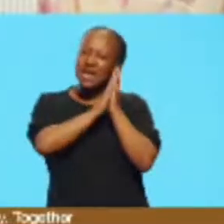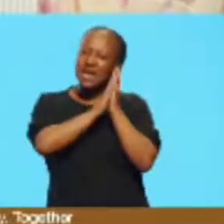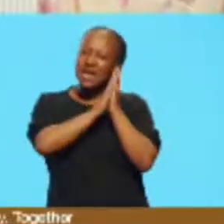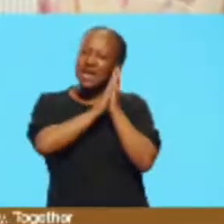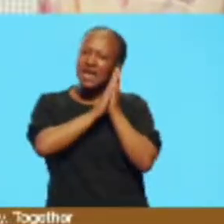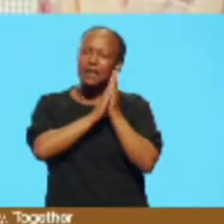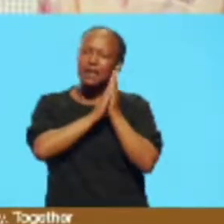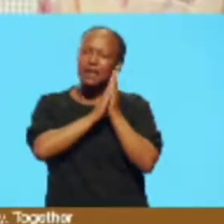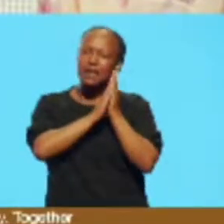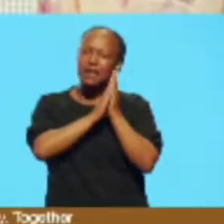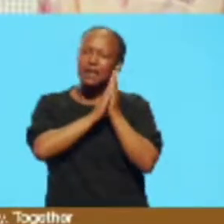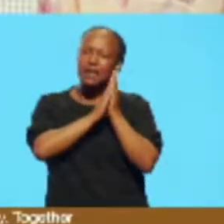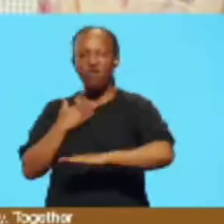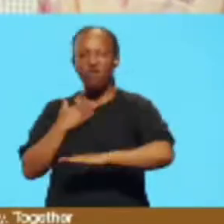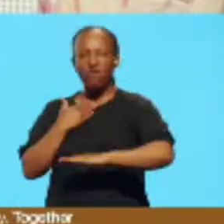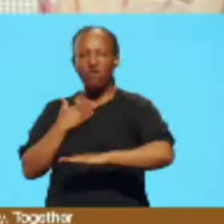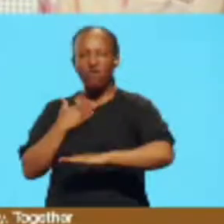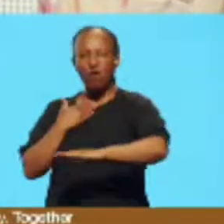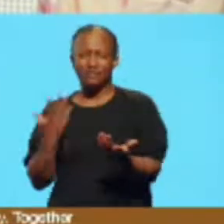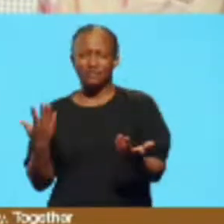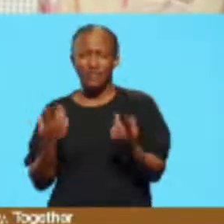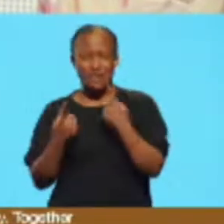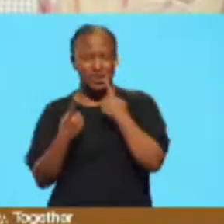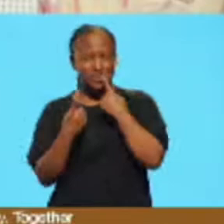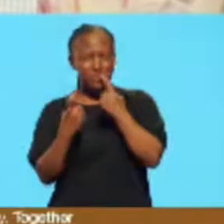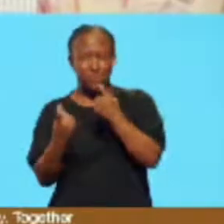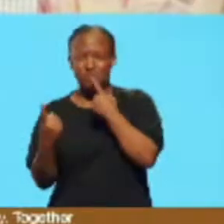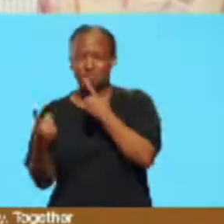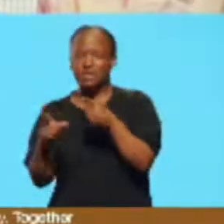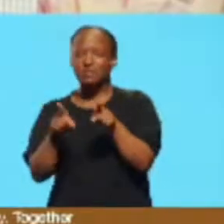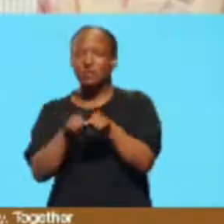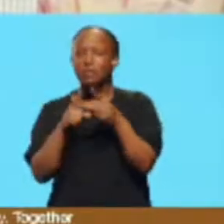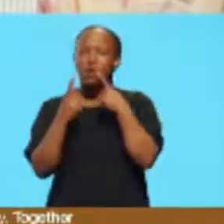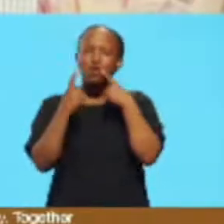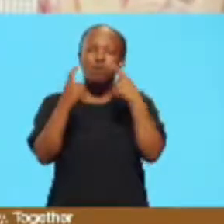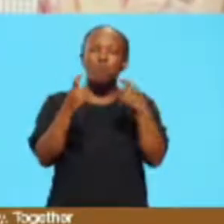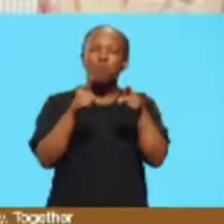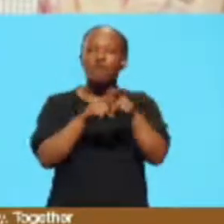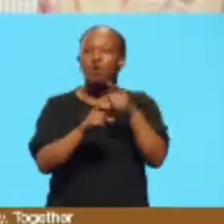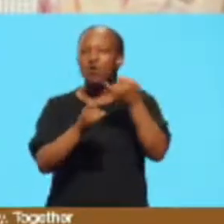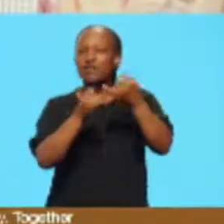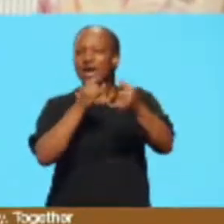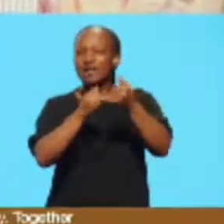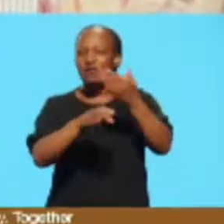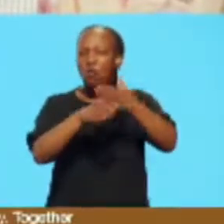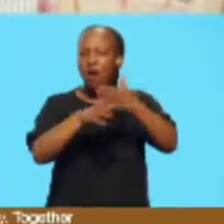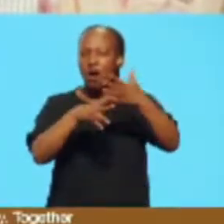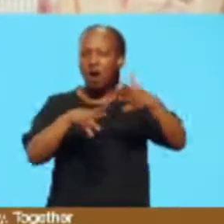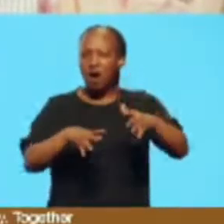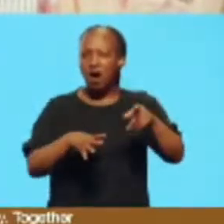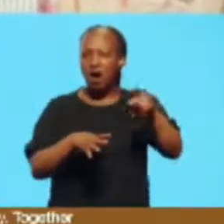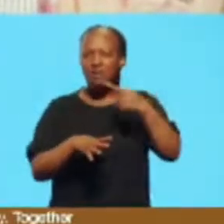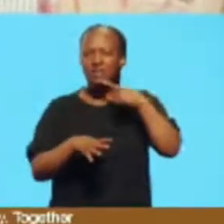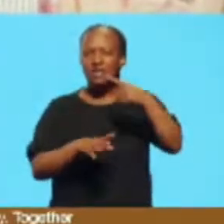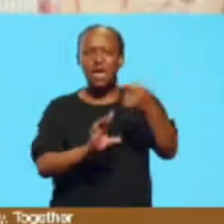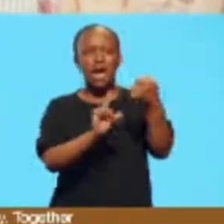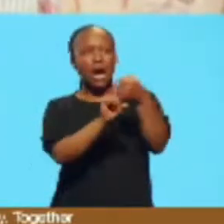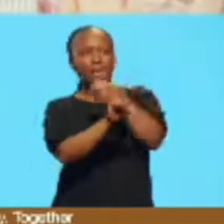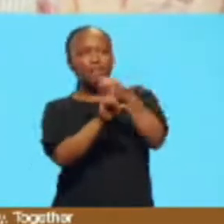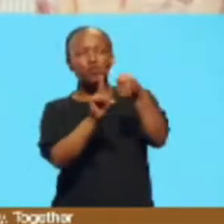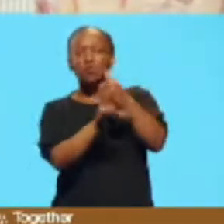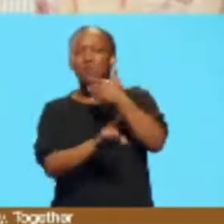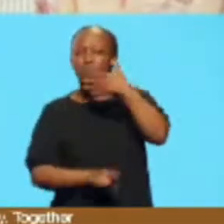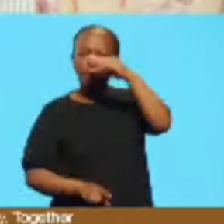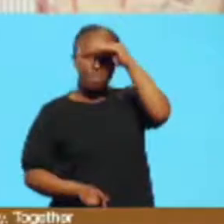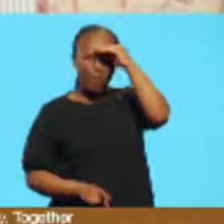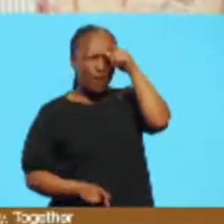that we get from our, and then you will find other complaints from our sex workers to say we are being even abused by the very same police